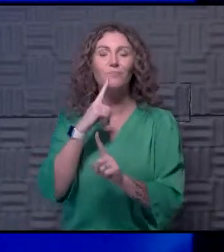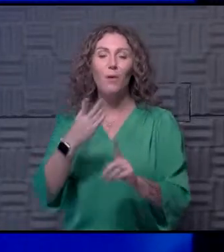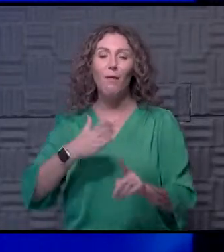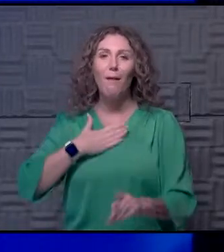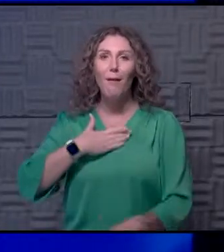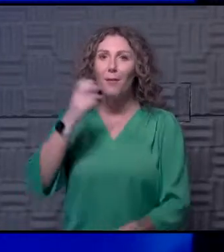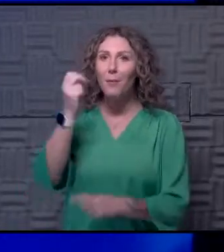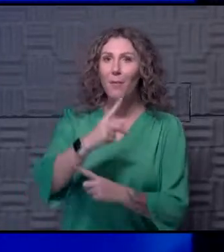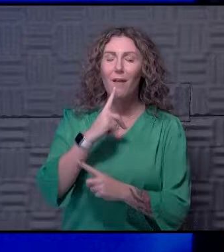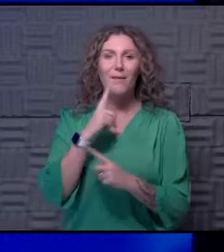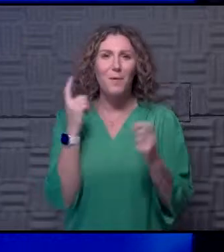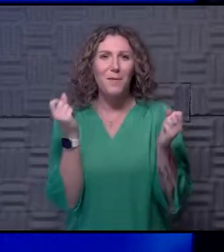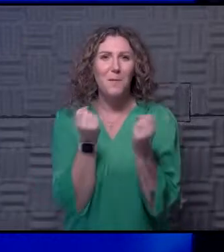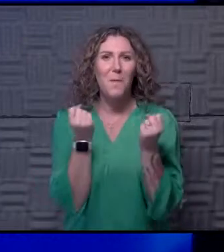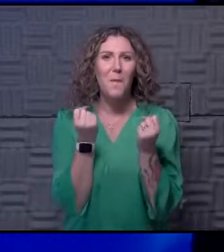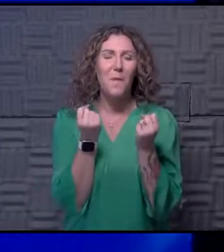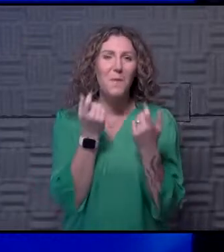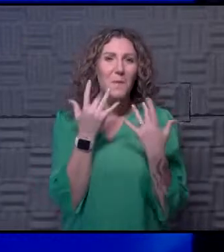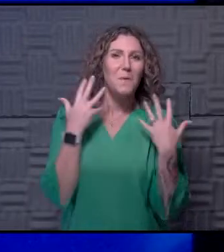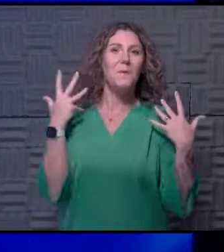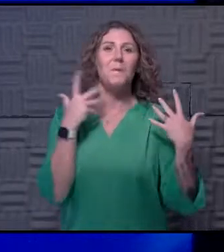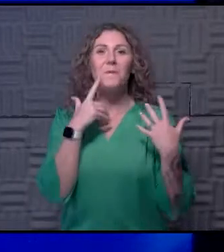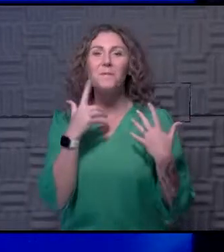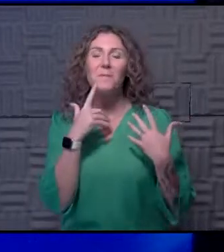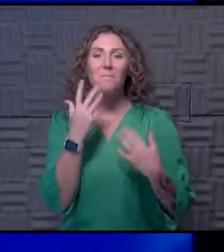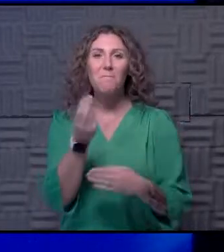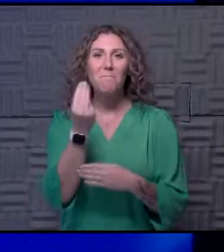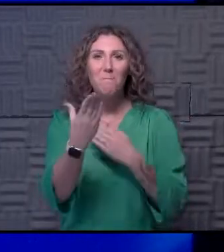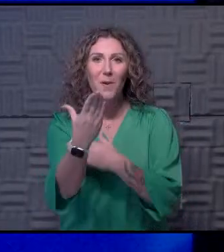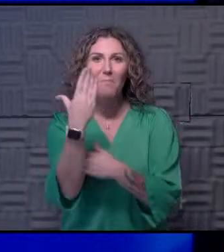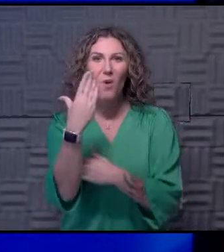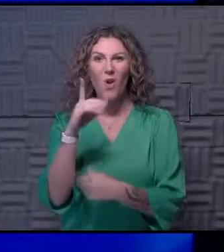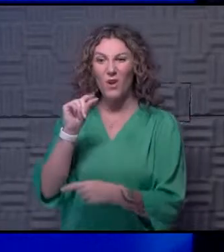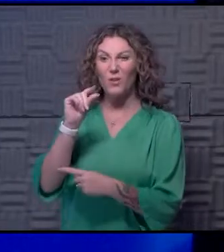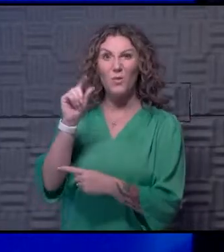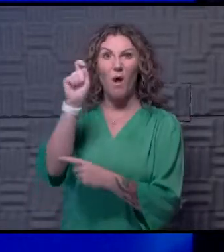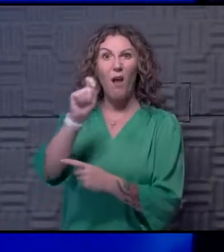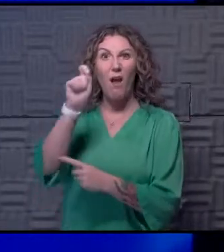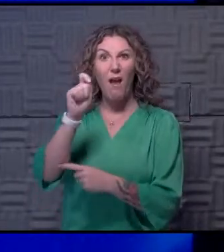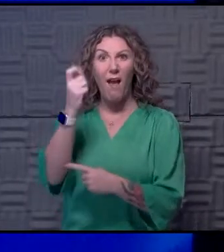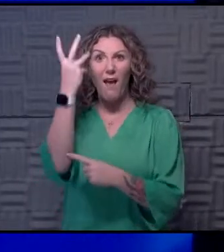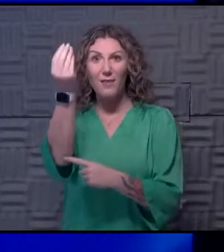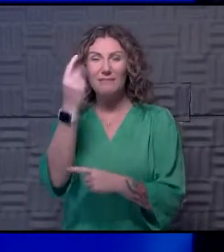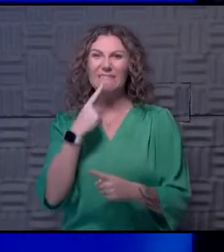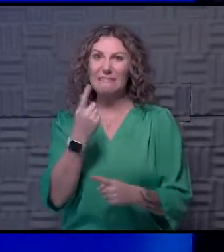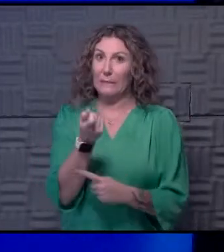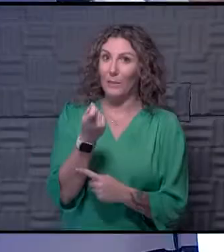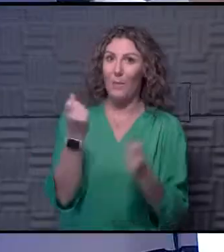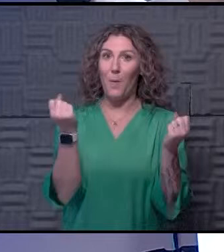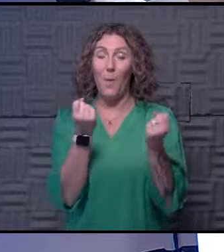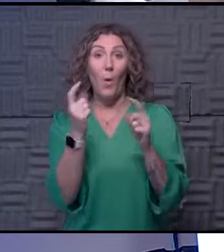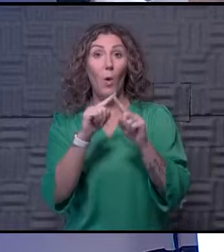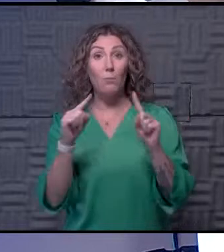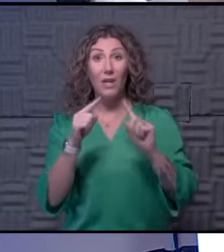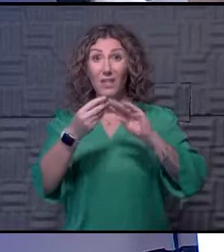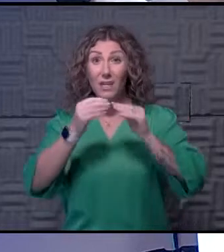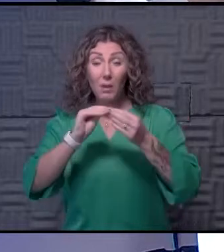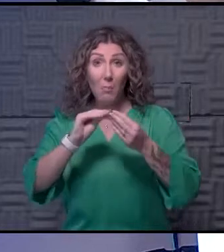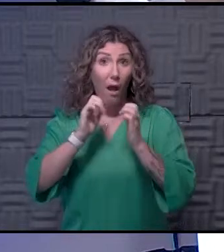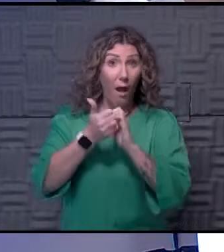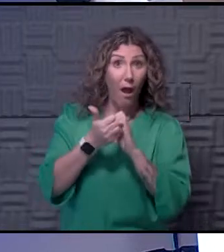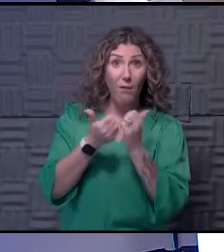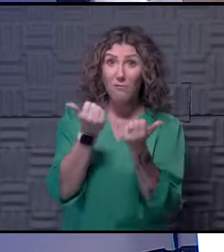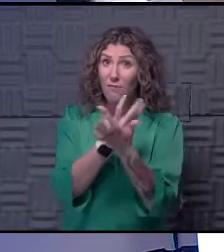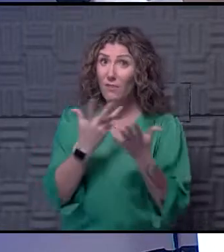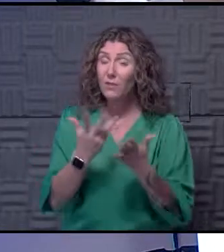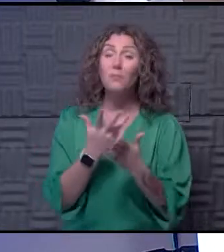you on this chilly and cold but crisp and clear Monday morning. 20 degrees outside. That was a little cold. But the numbers, Hawk, how are the numbers